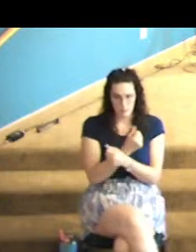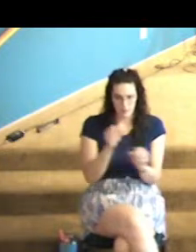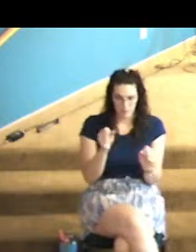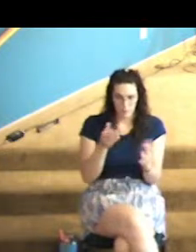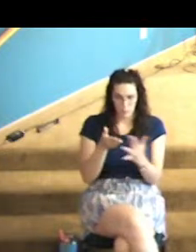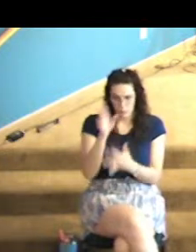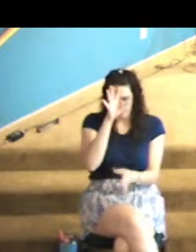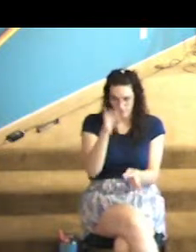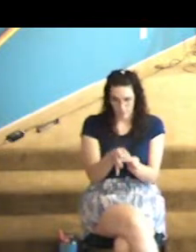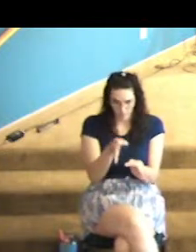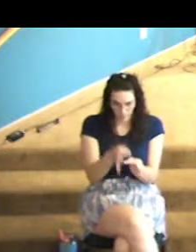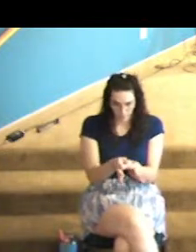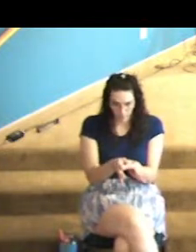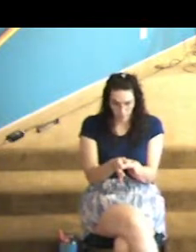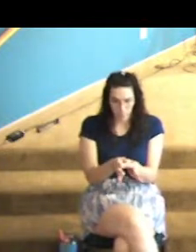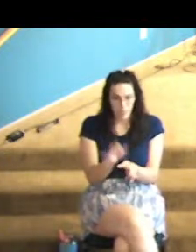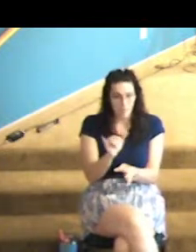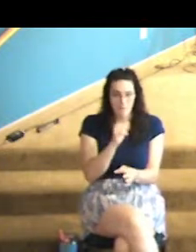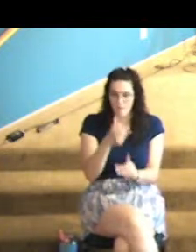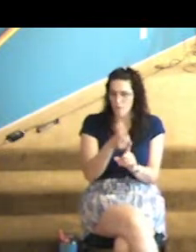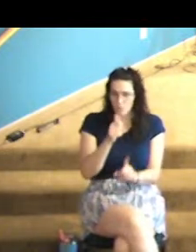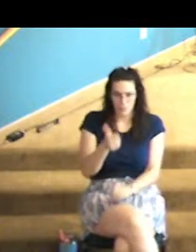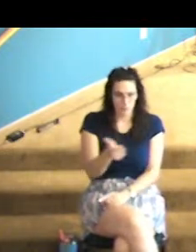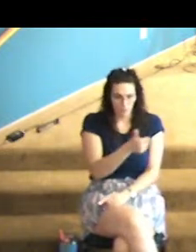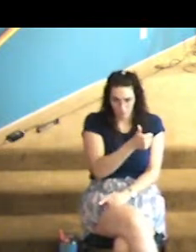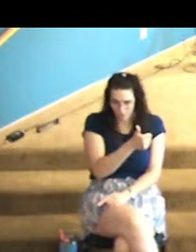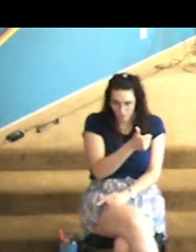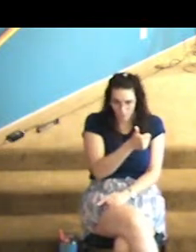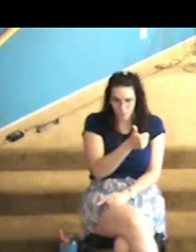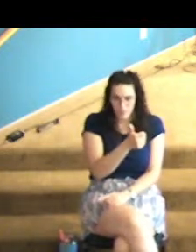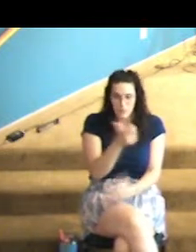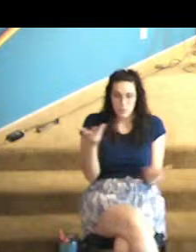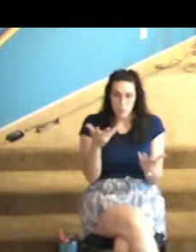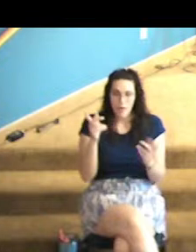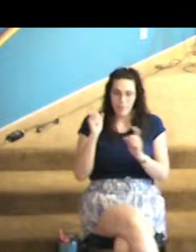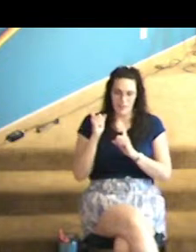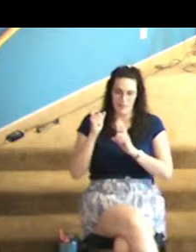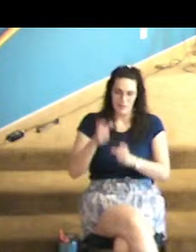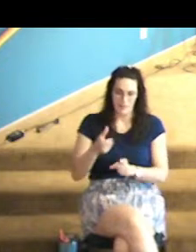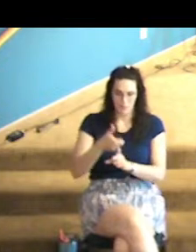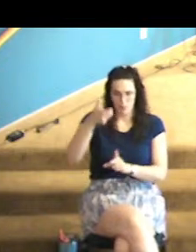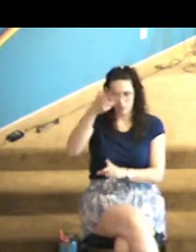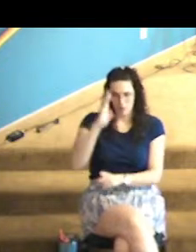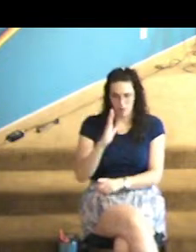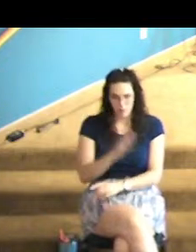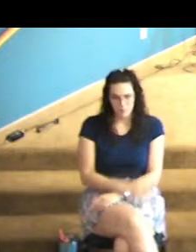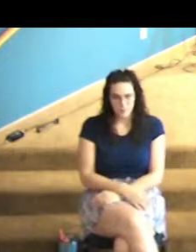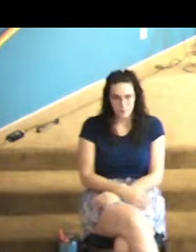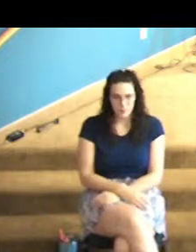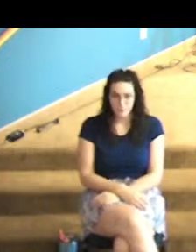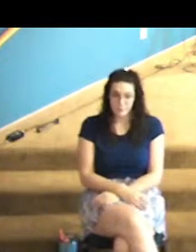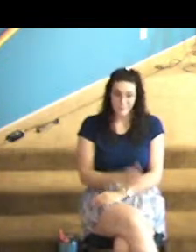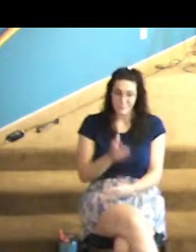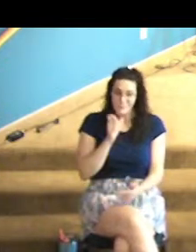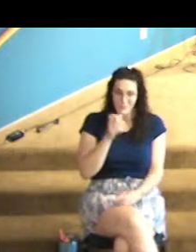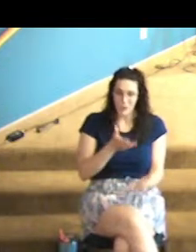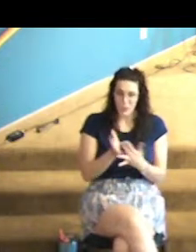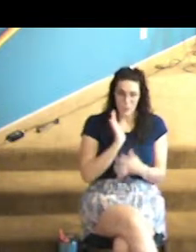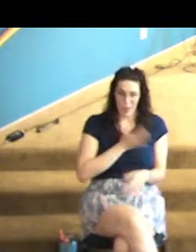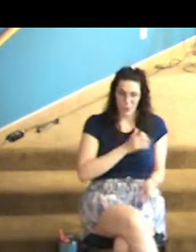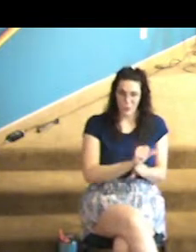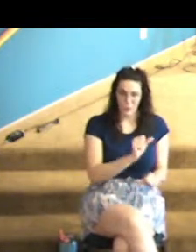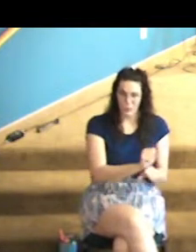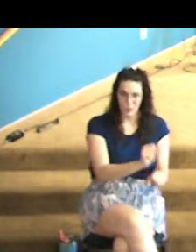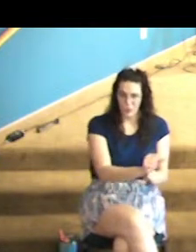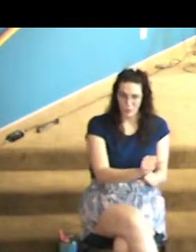faith. And this not from yourselves, it is the gift of God. Not by works, so that no one